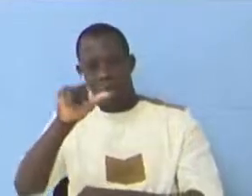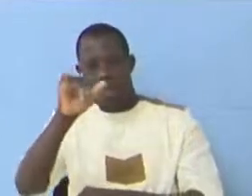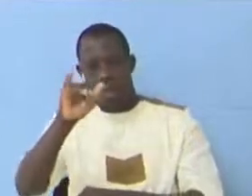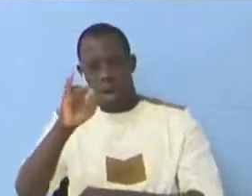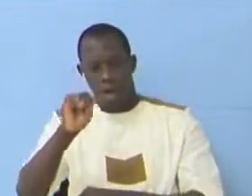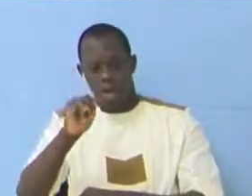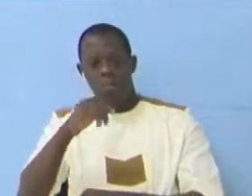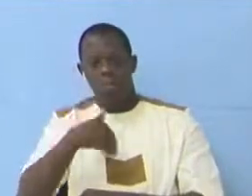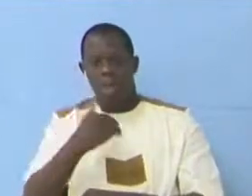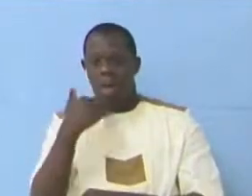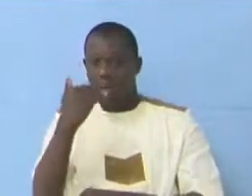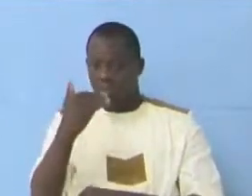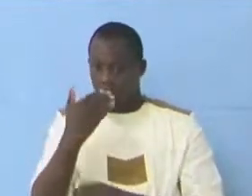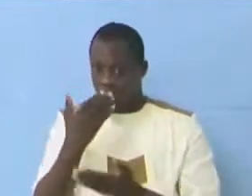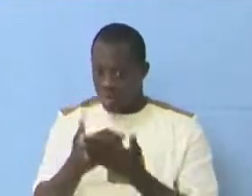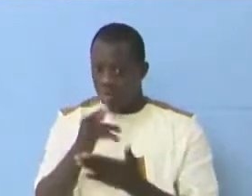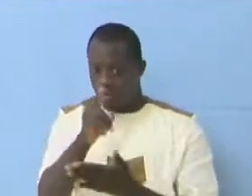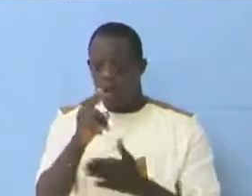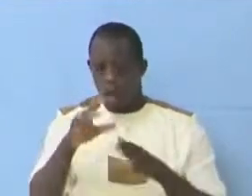a team to